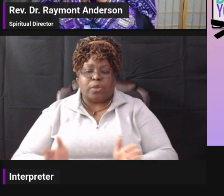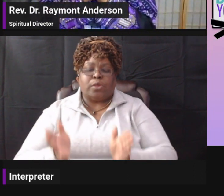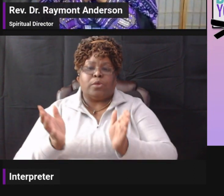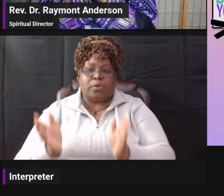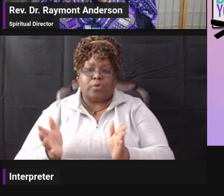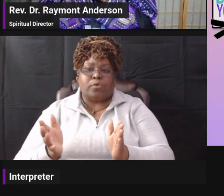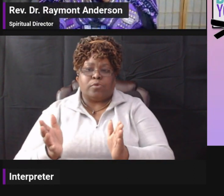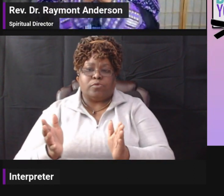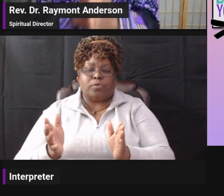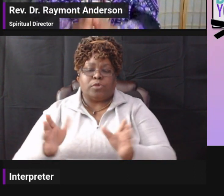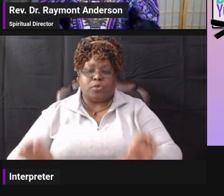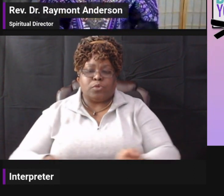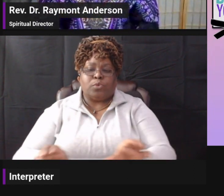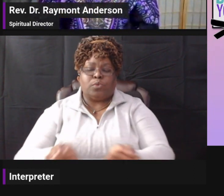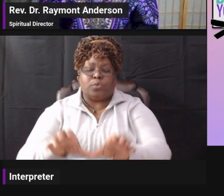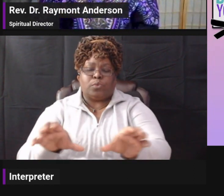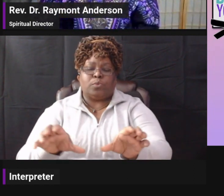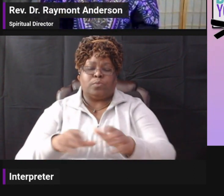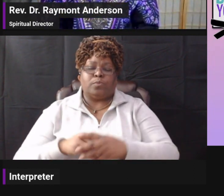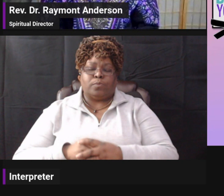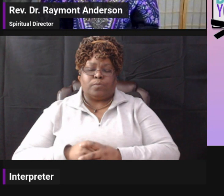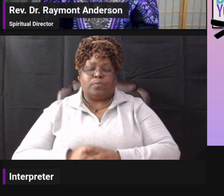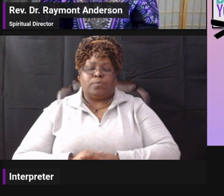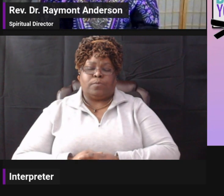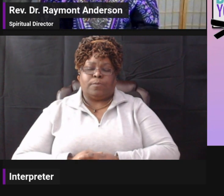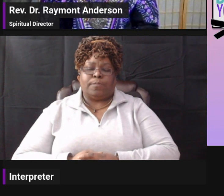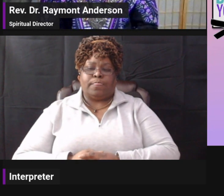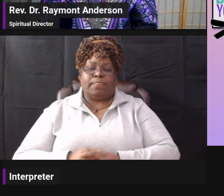for motivation and action.